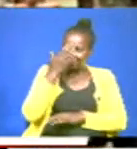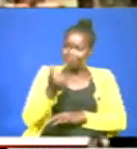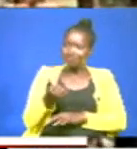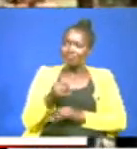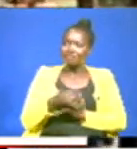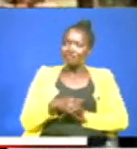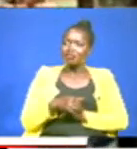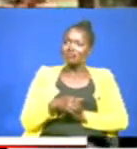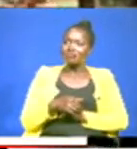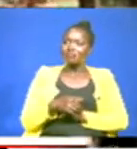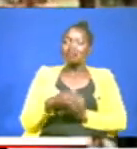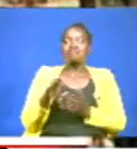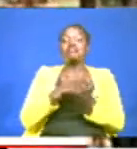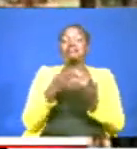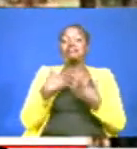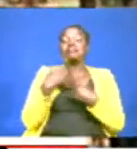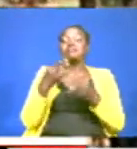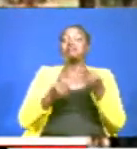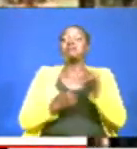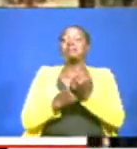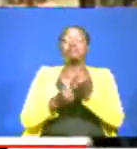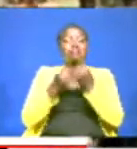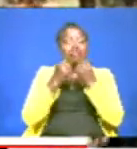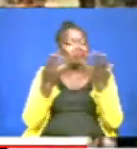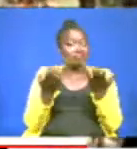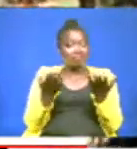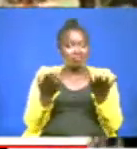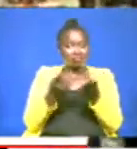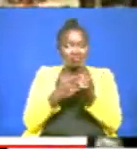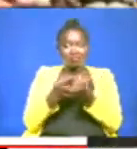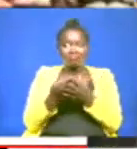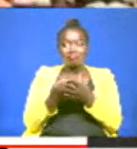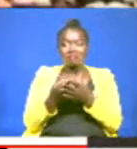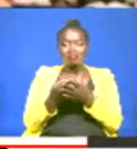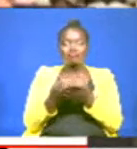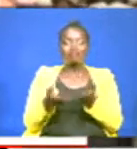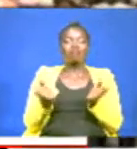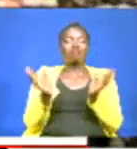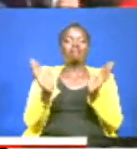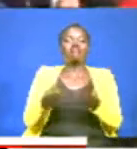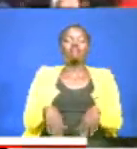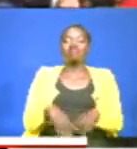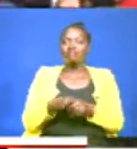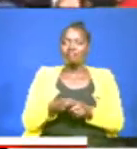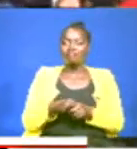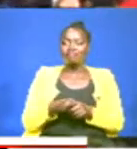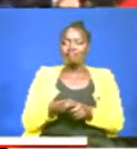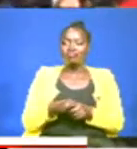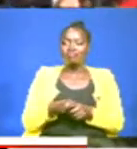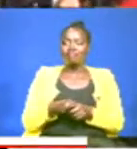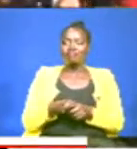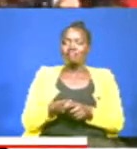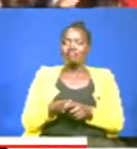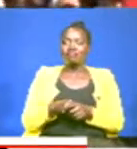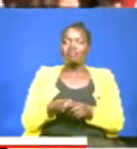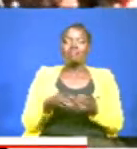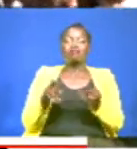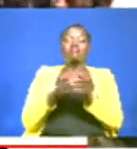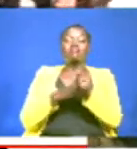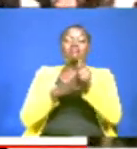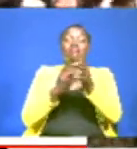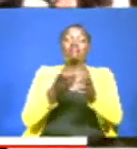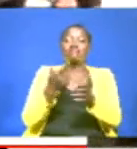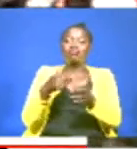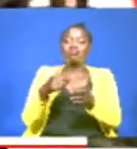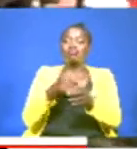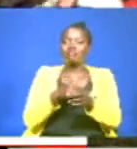wimbo kama una support hiyo wimbo inalala. Sina producer kama viongozi kama sisi. Tunaona